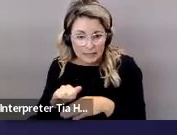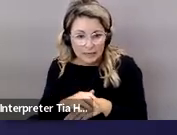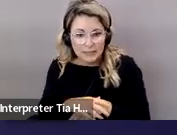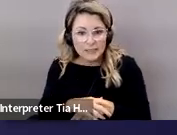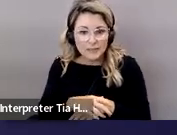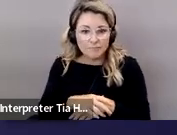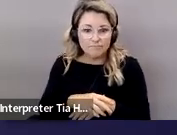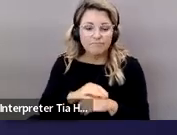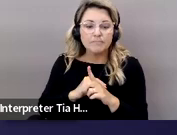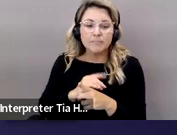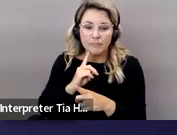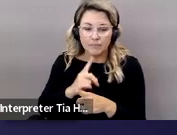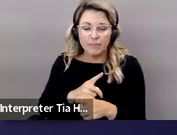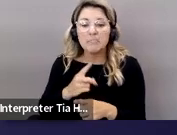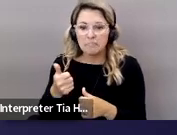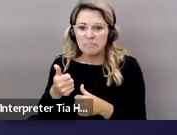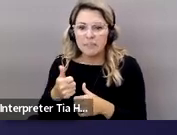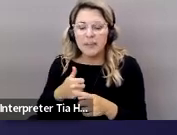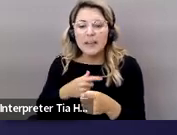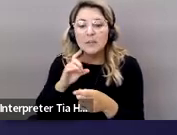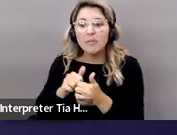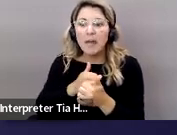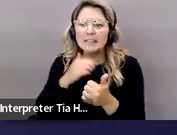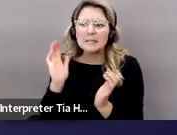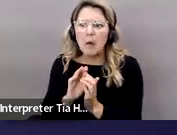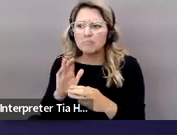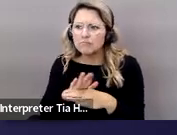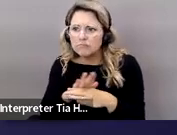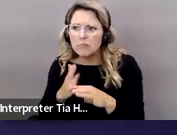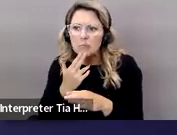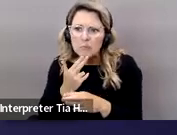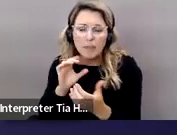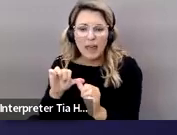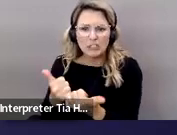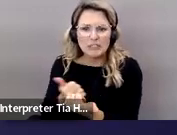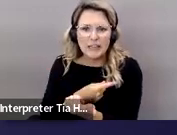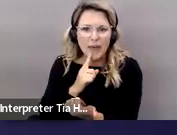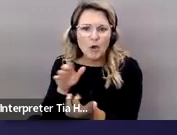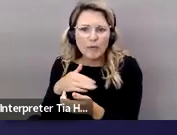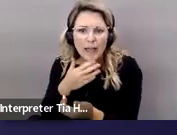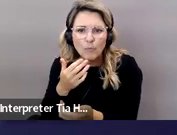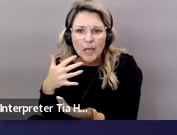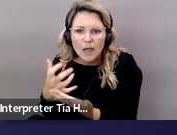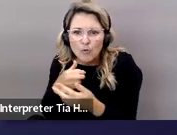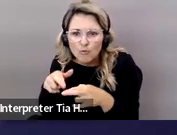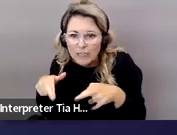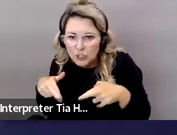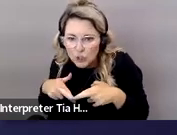one smaller entity that tends to do a lot of kind of regional